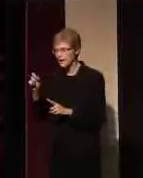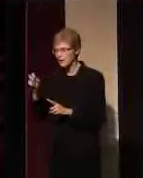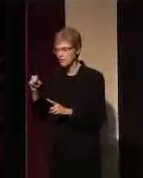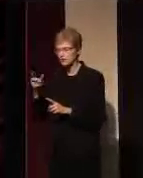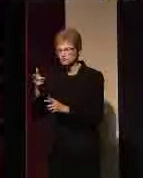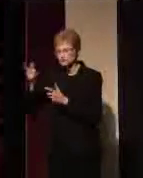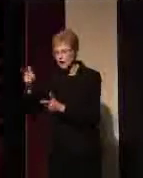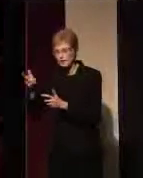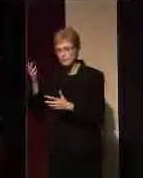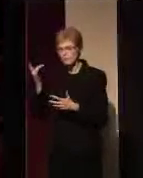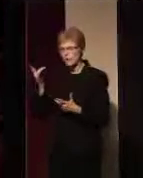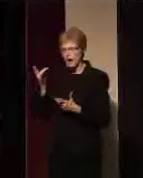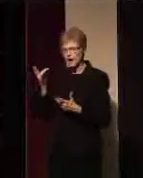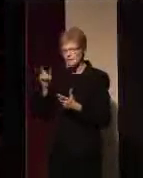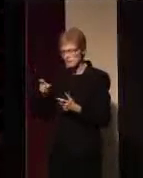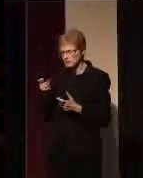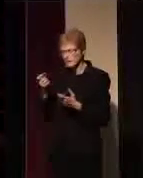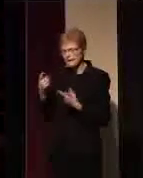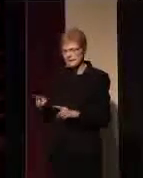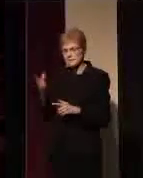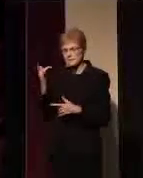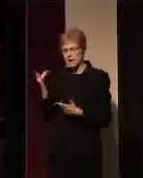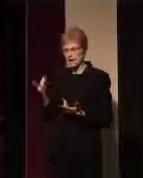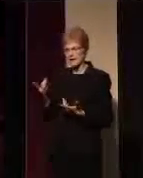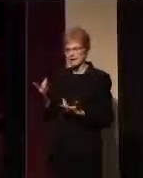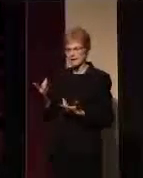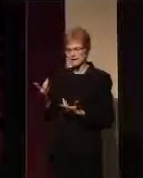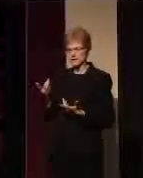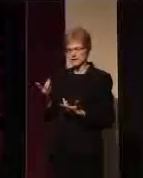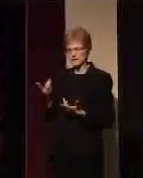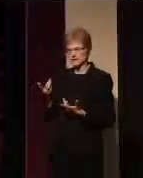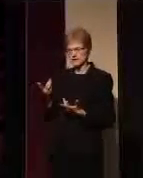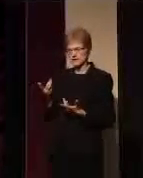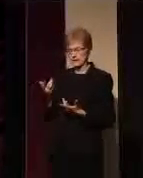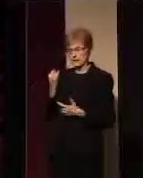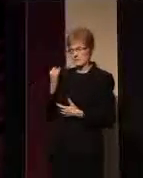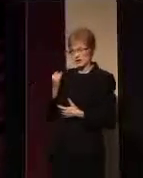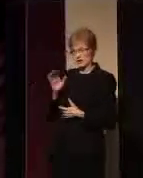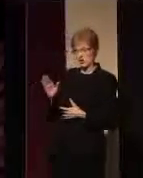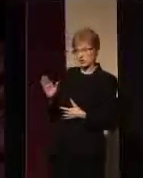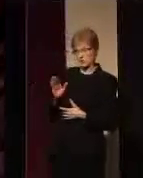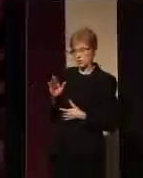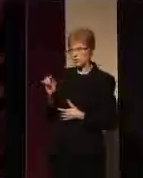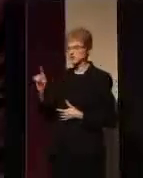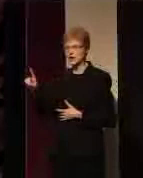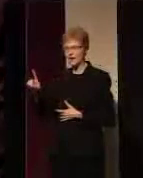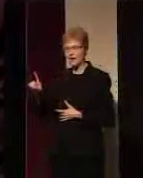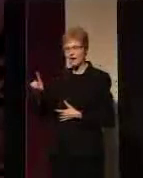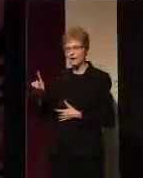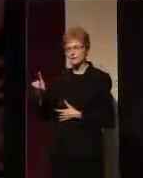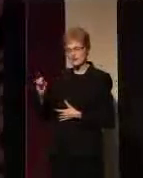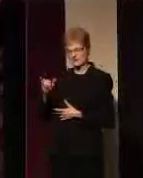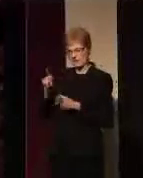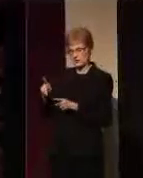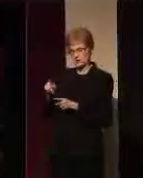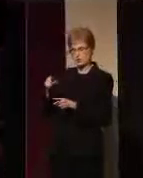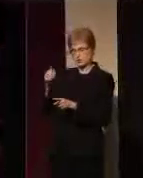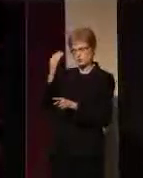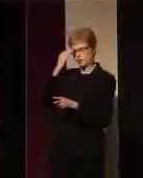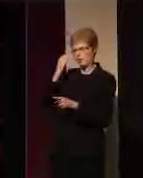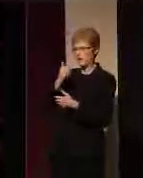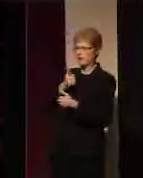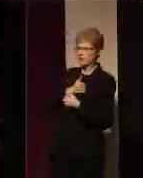does, we could talk about it in the abstract, but if it's your child, you know, if it's someone that you know or are personally close